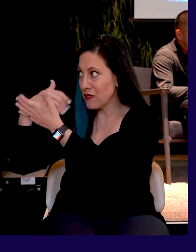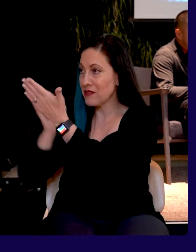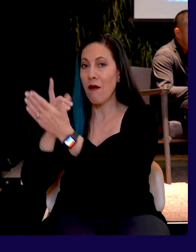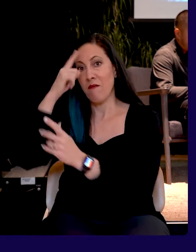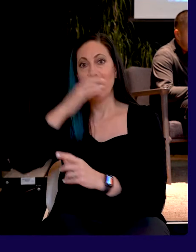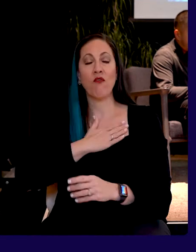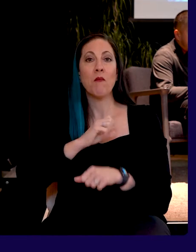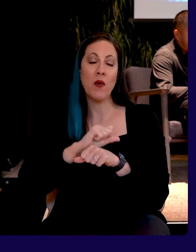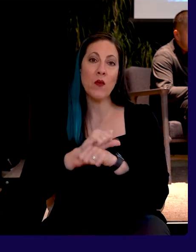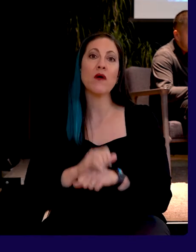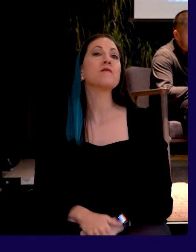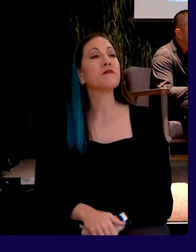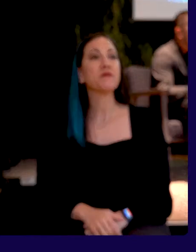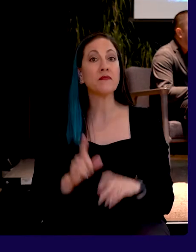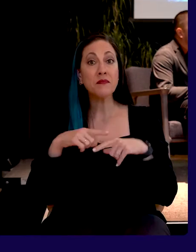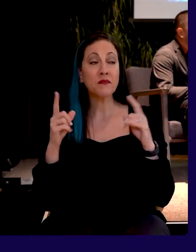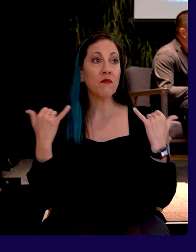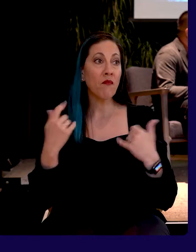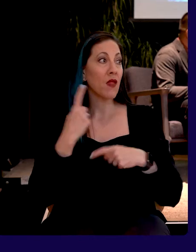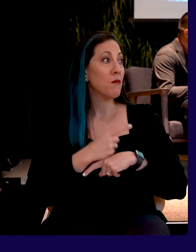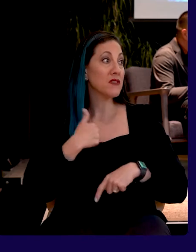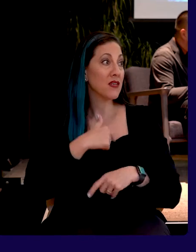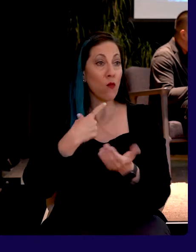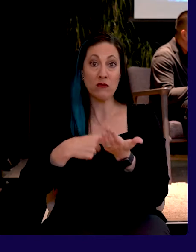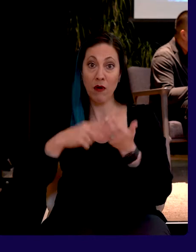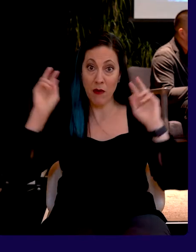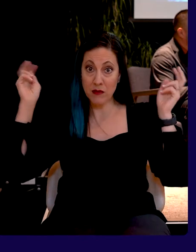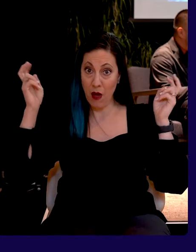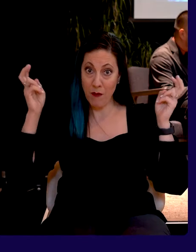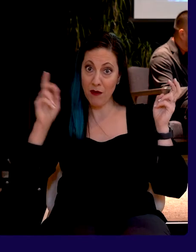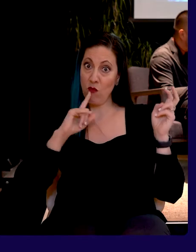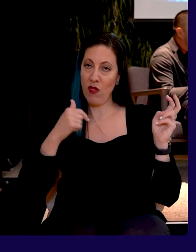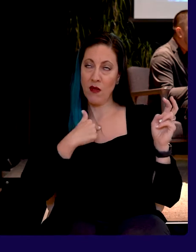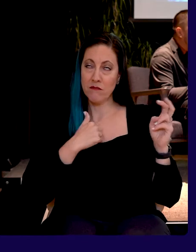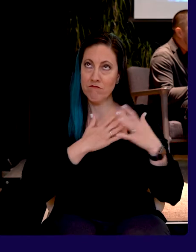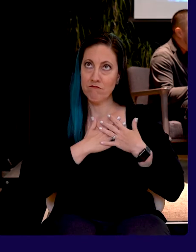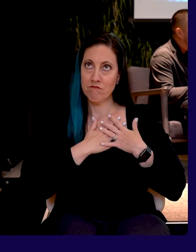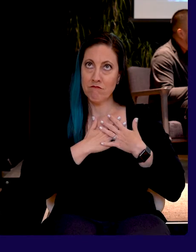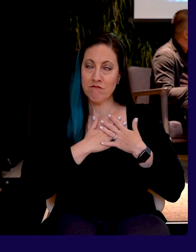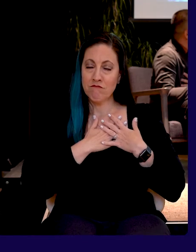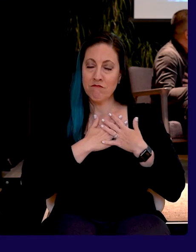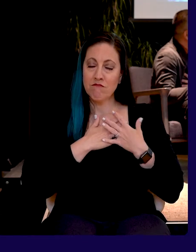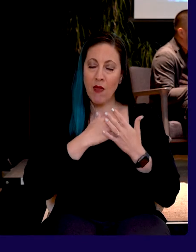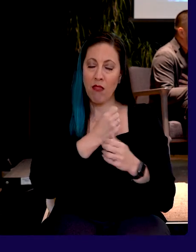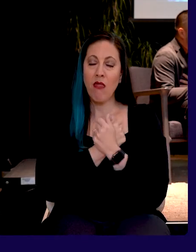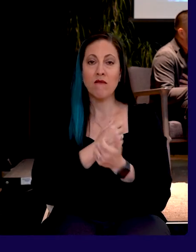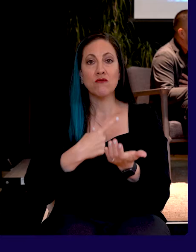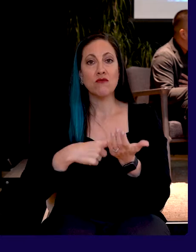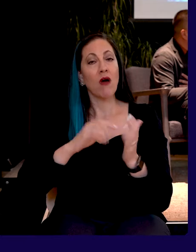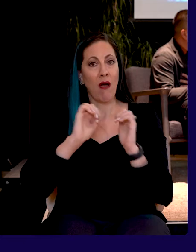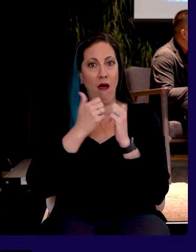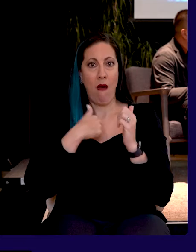work. But today, we are talking about a topic that is near and dear to my heart, and it is how we can